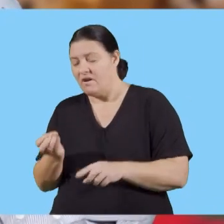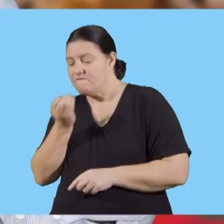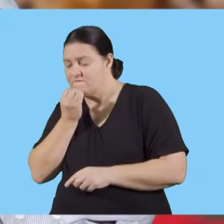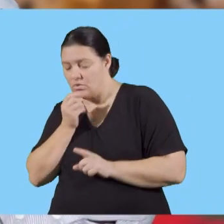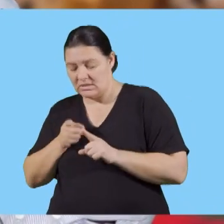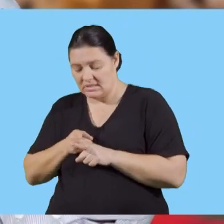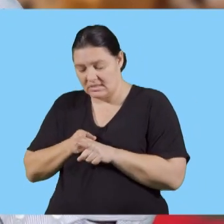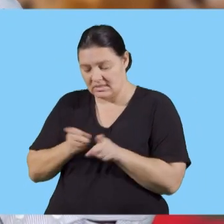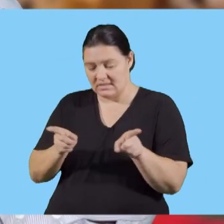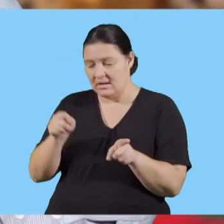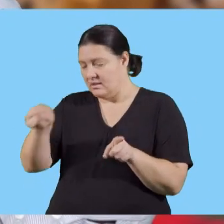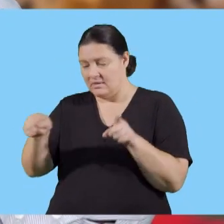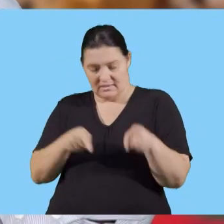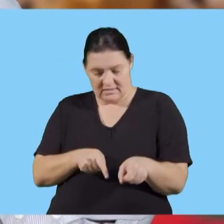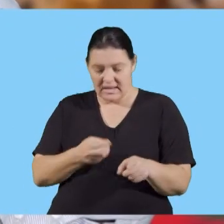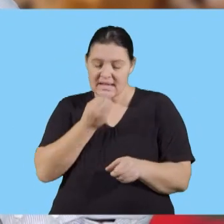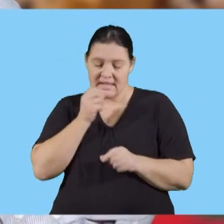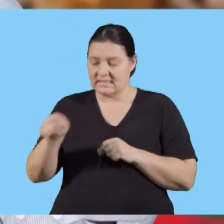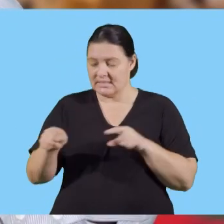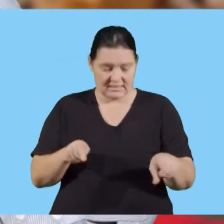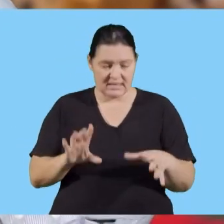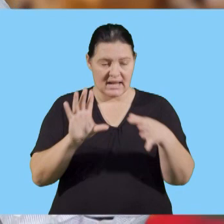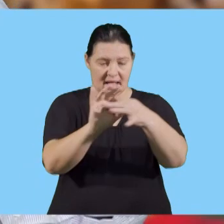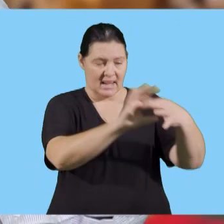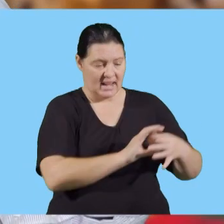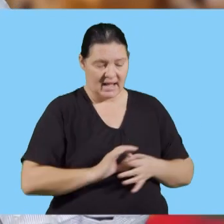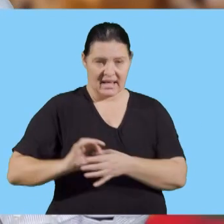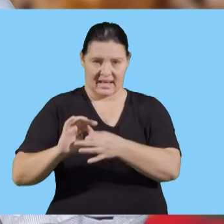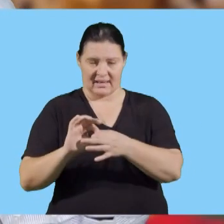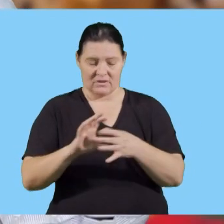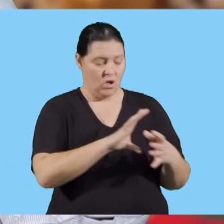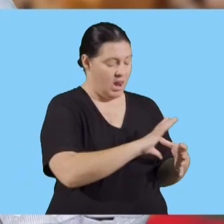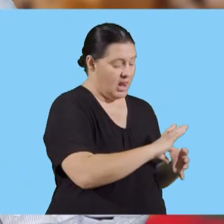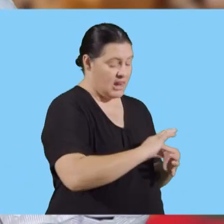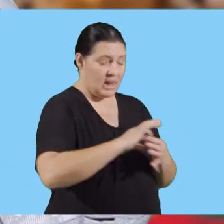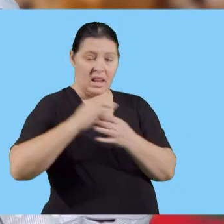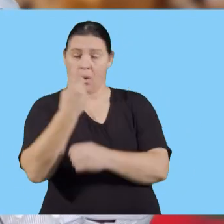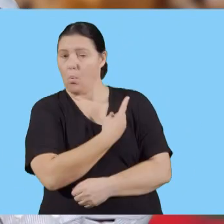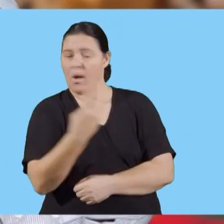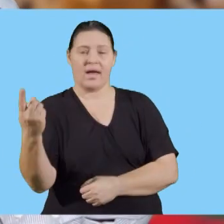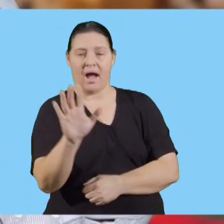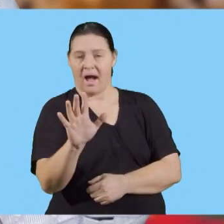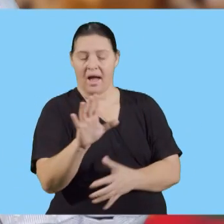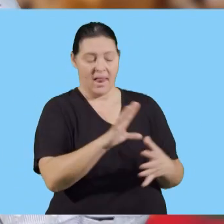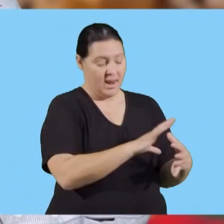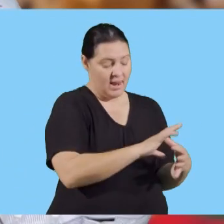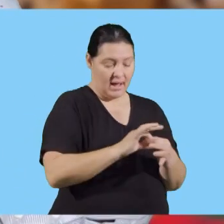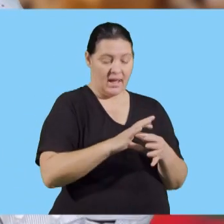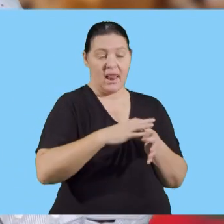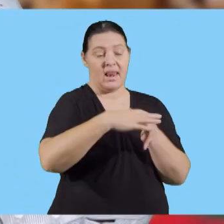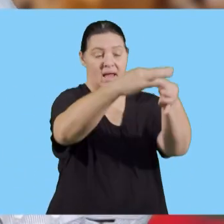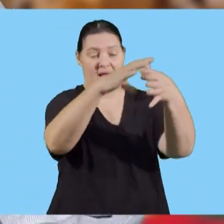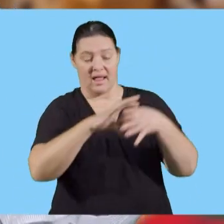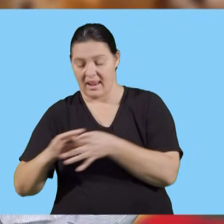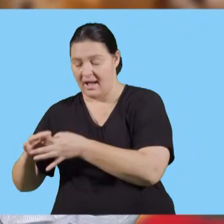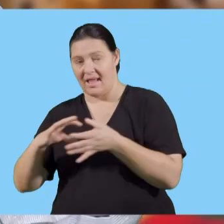difference between the two is that a food chain shows the energy transfer from one organism to the next, whereas a food web shows the energy transfer from one